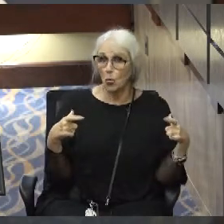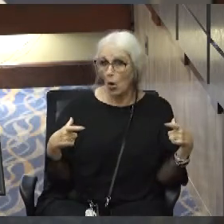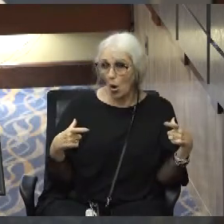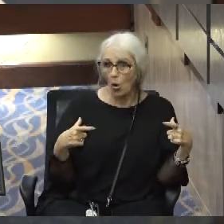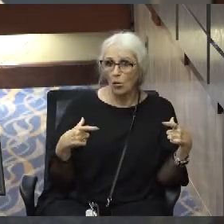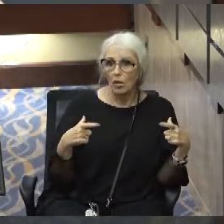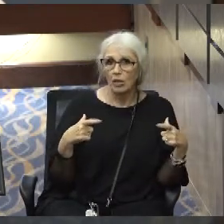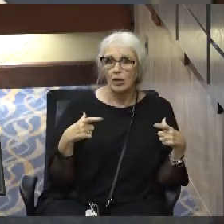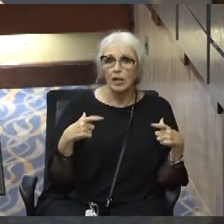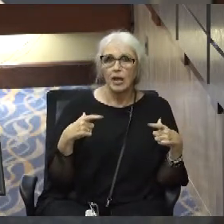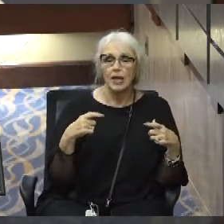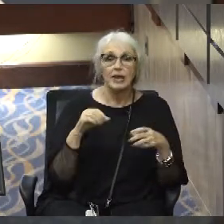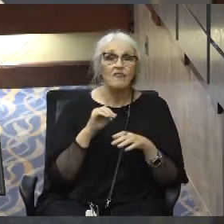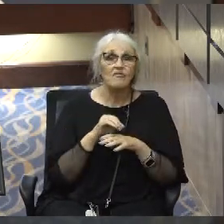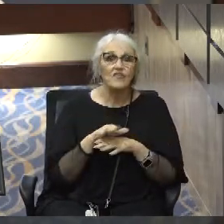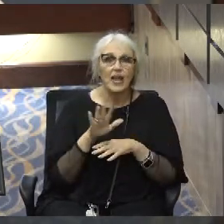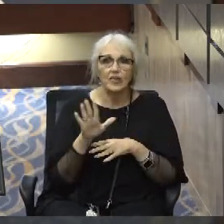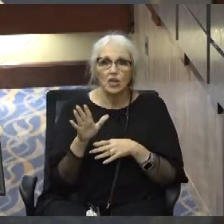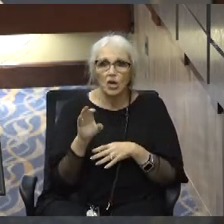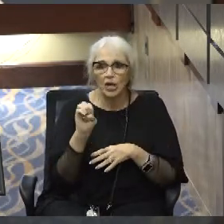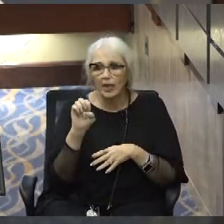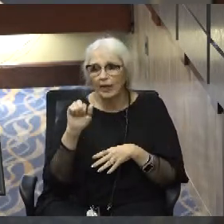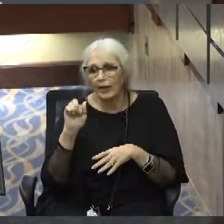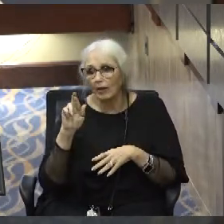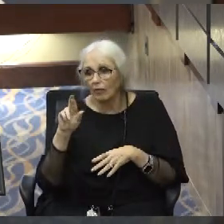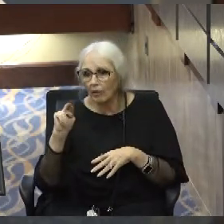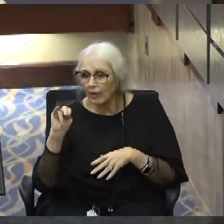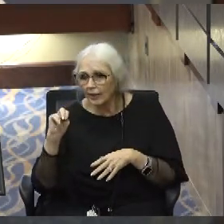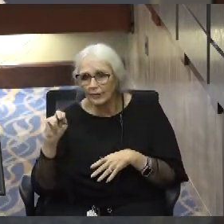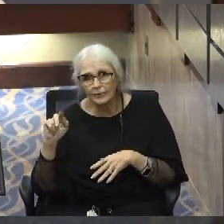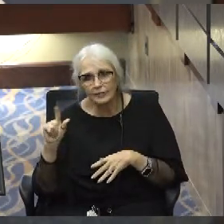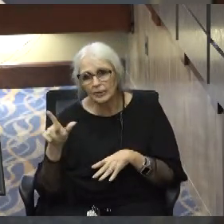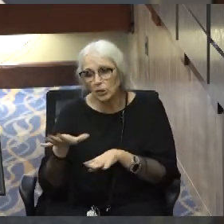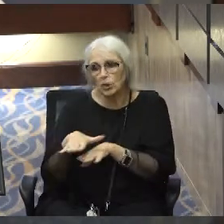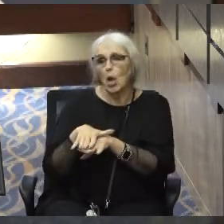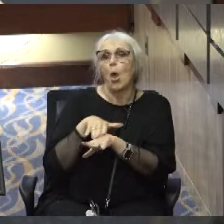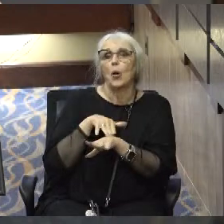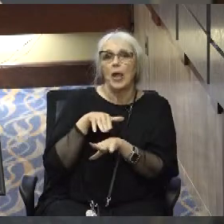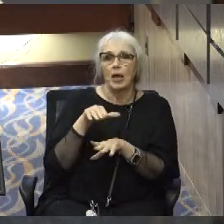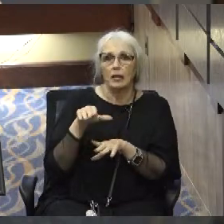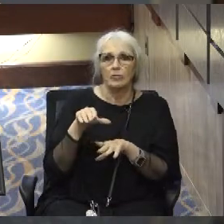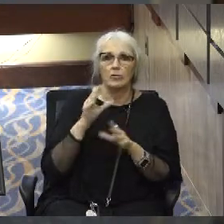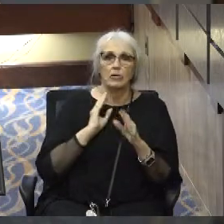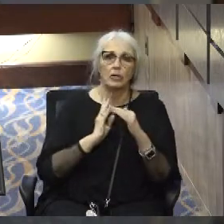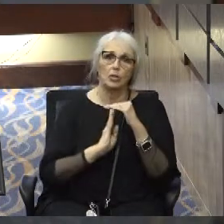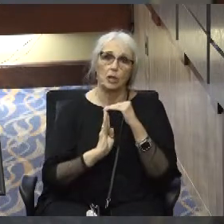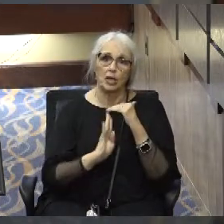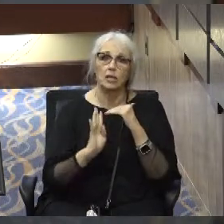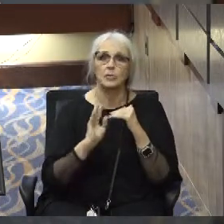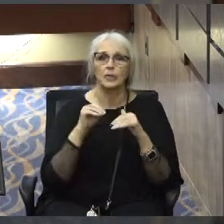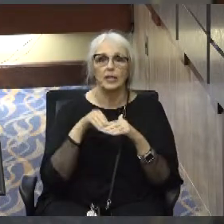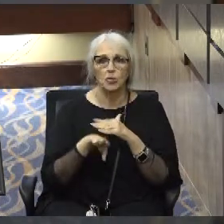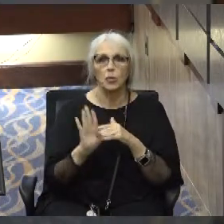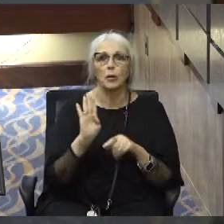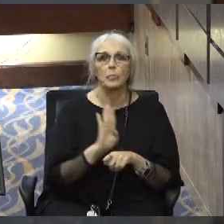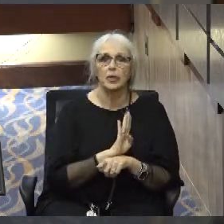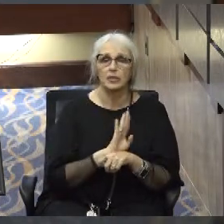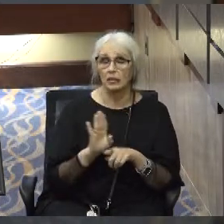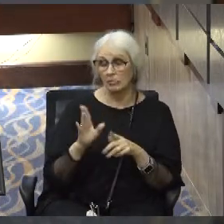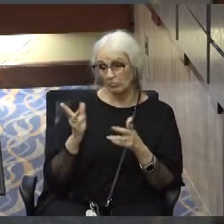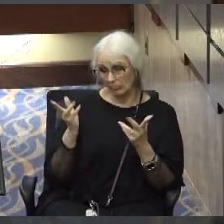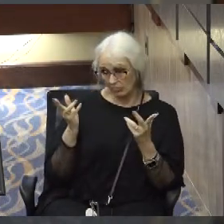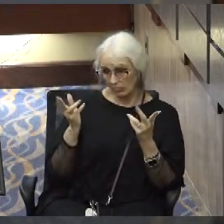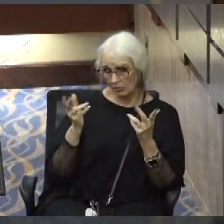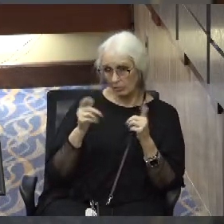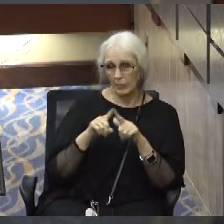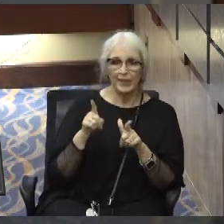all of their earnings or slow them down a tremendous effort for the sake of progress. Necessary, but that's not what they banked